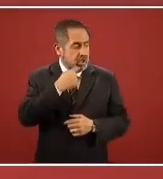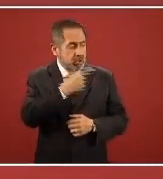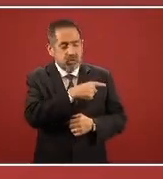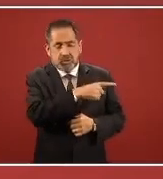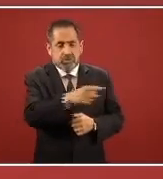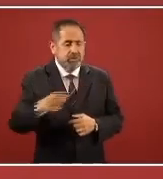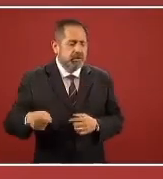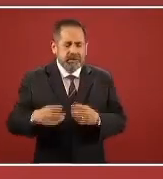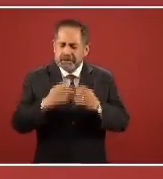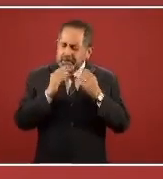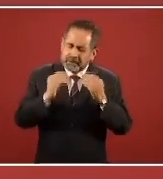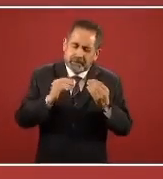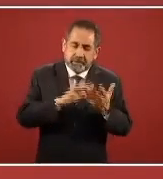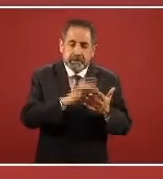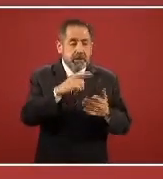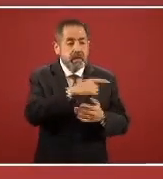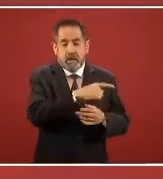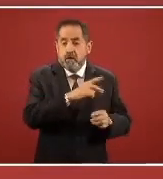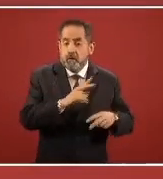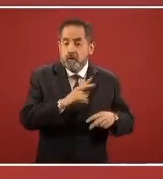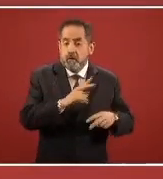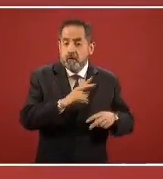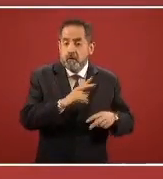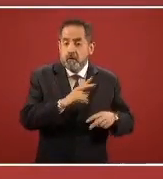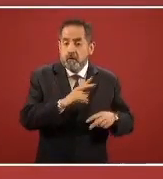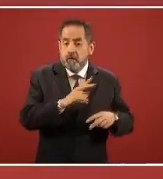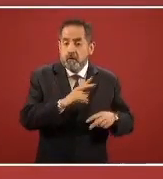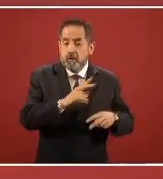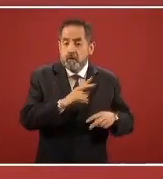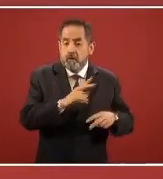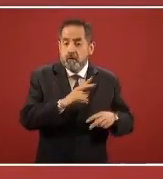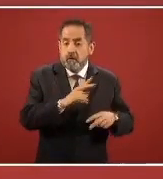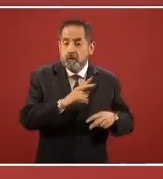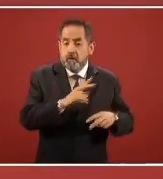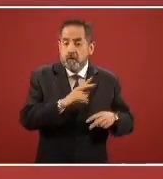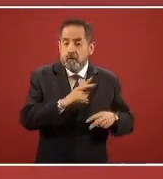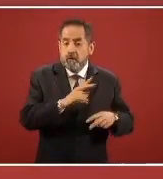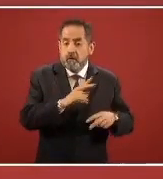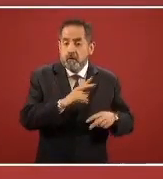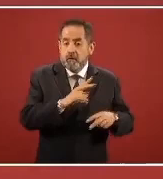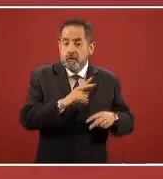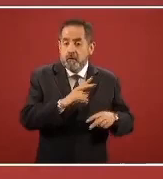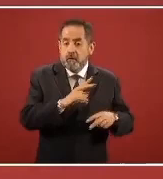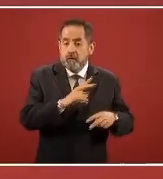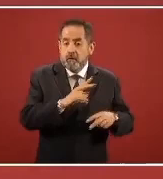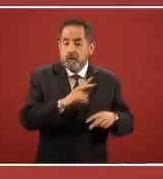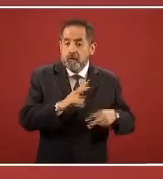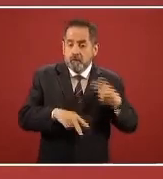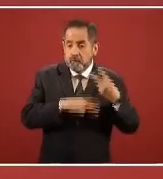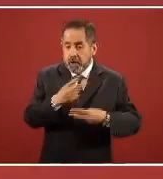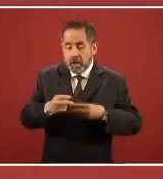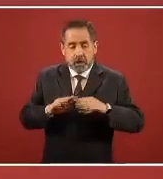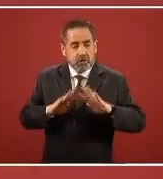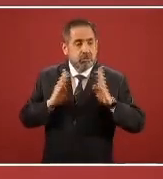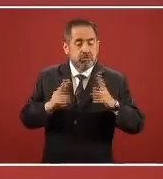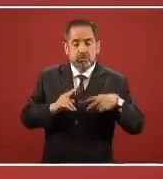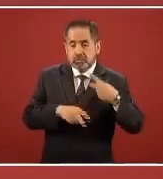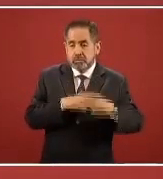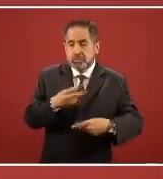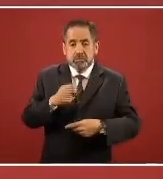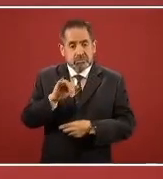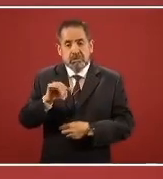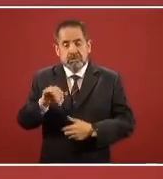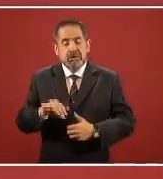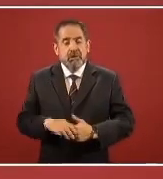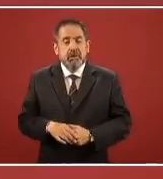porque asistieron. And I am just very happy that they attended and